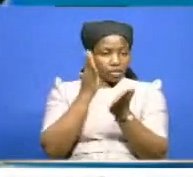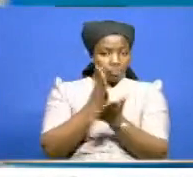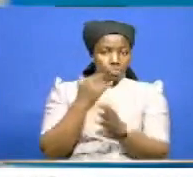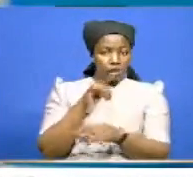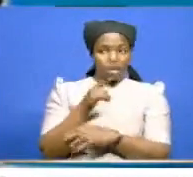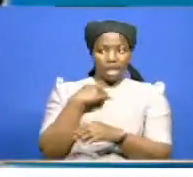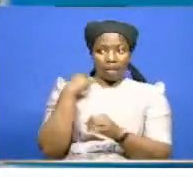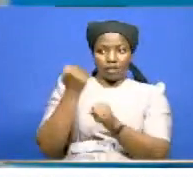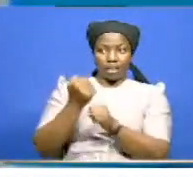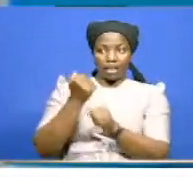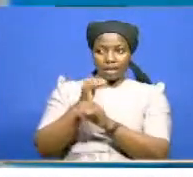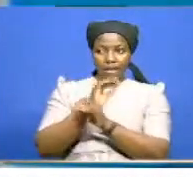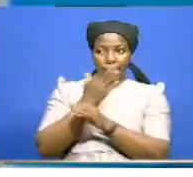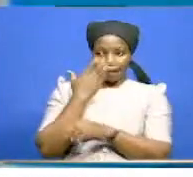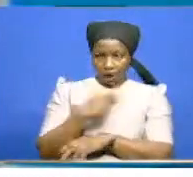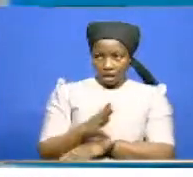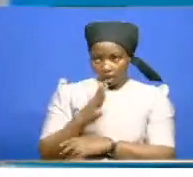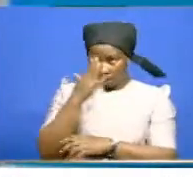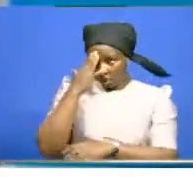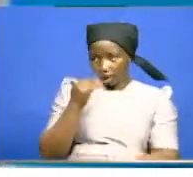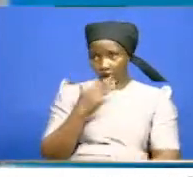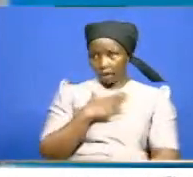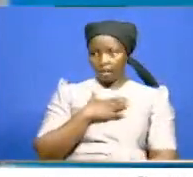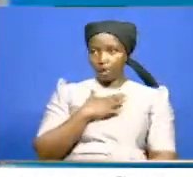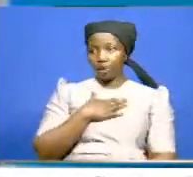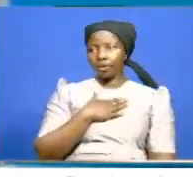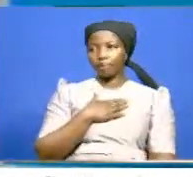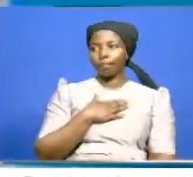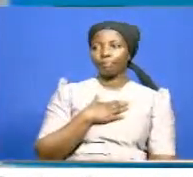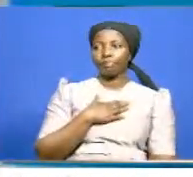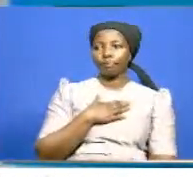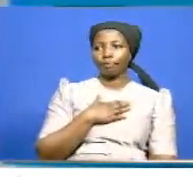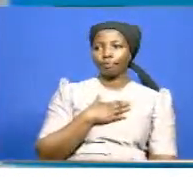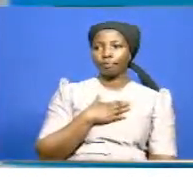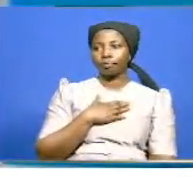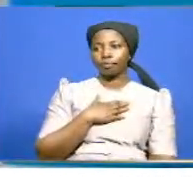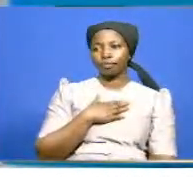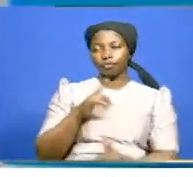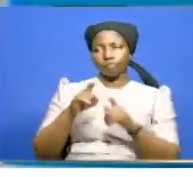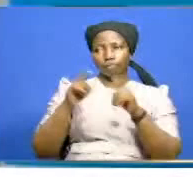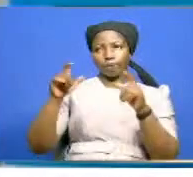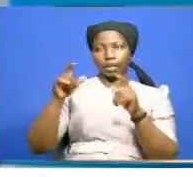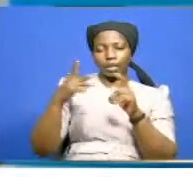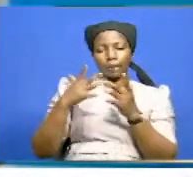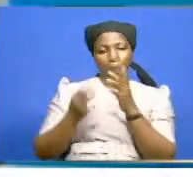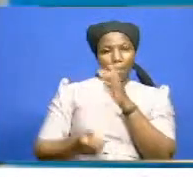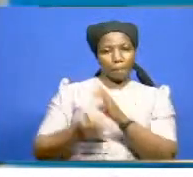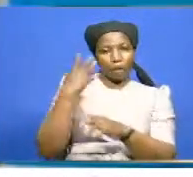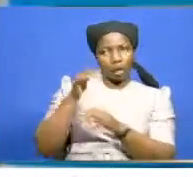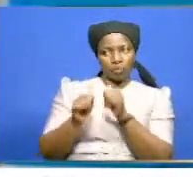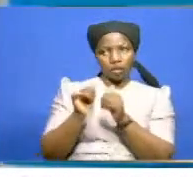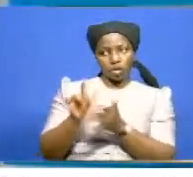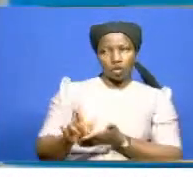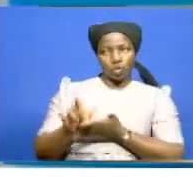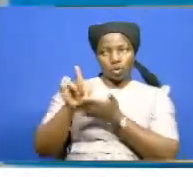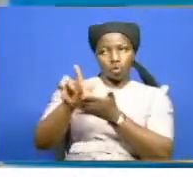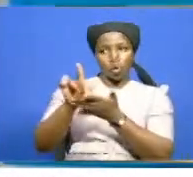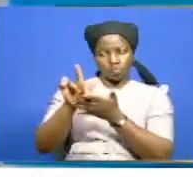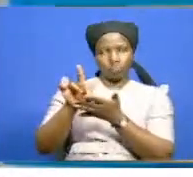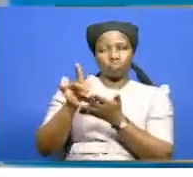Because I have our portfolio, our main flagship product is loans against